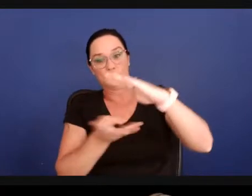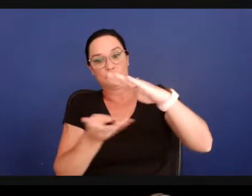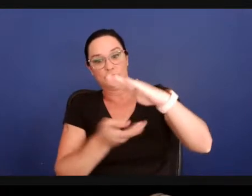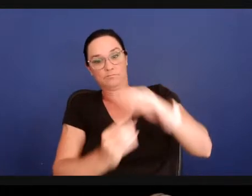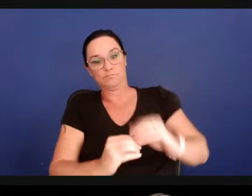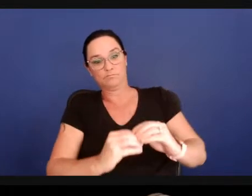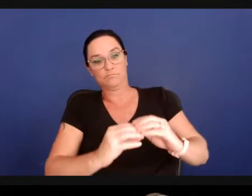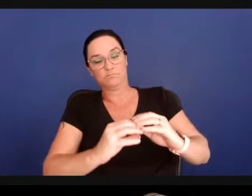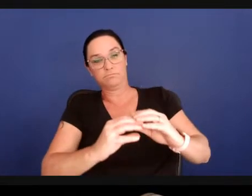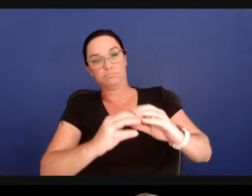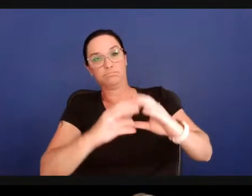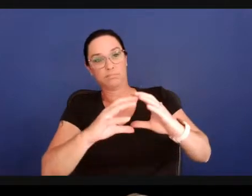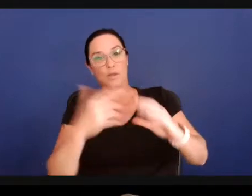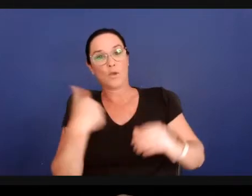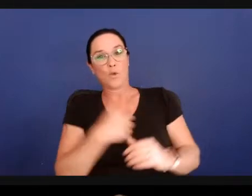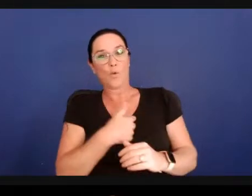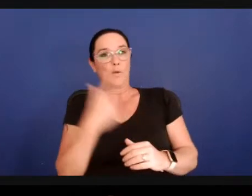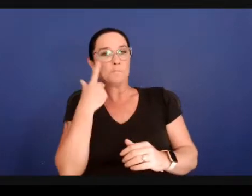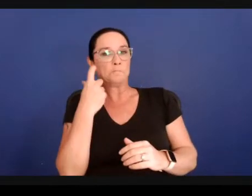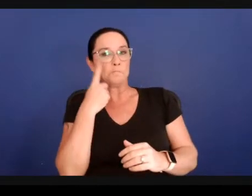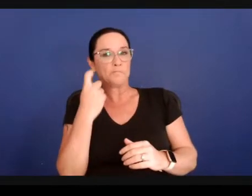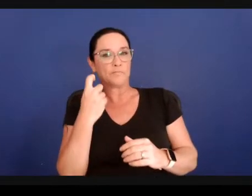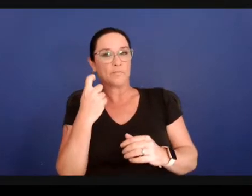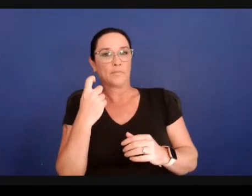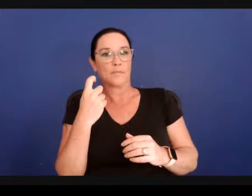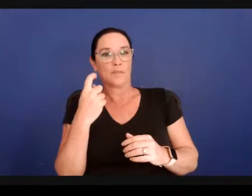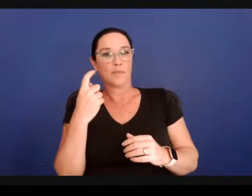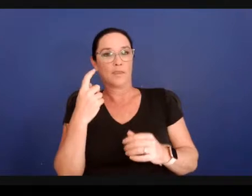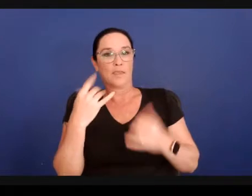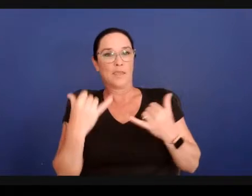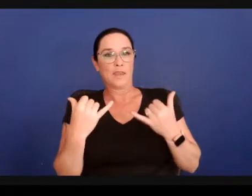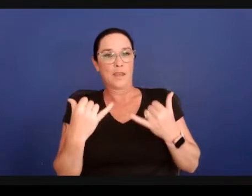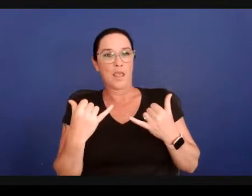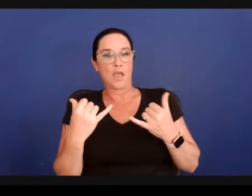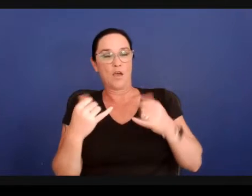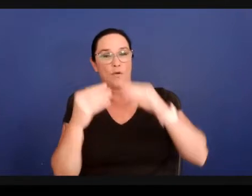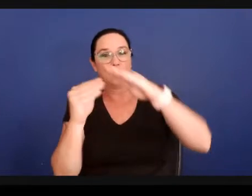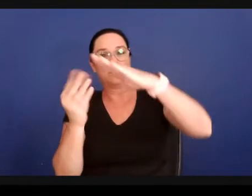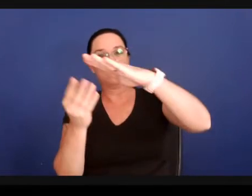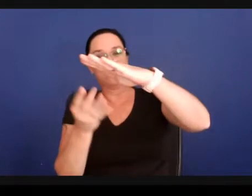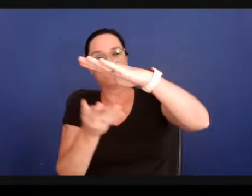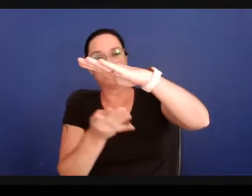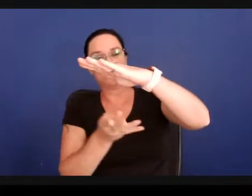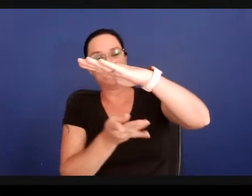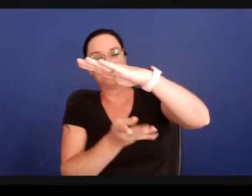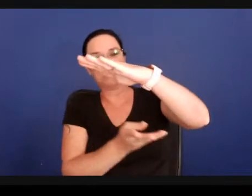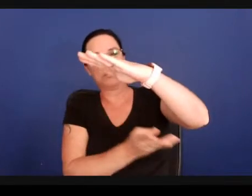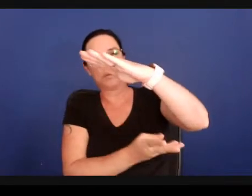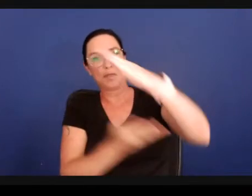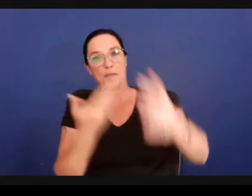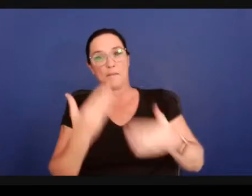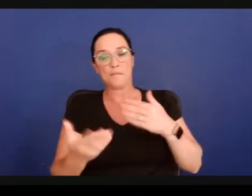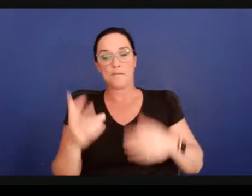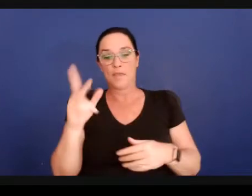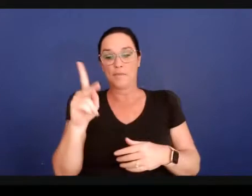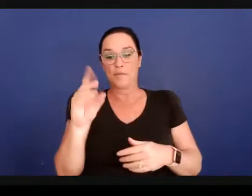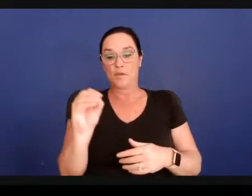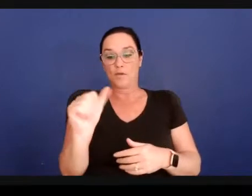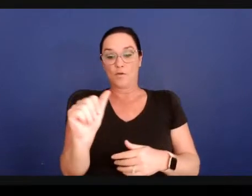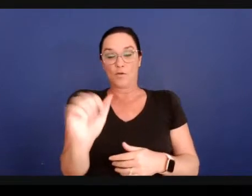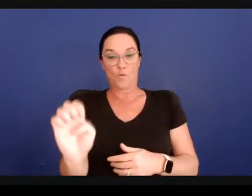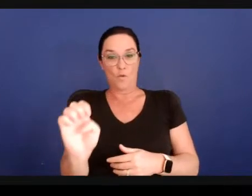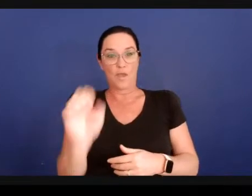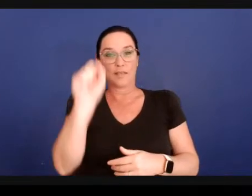that we suspect has traversed as far as this furthest Kauai seismic southwest rift fault